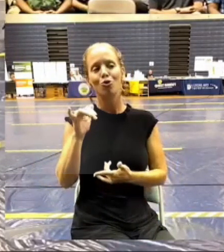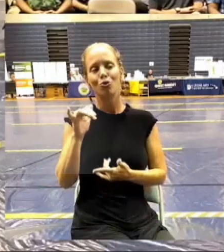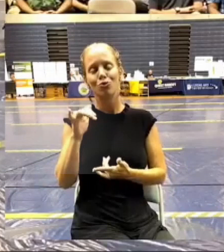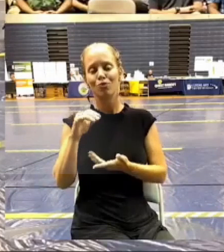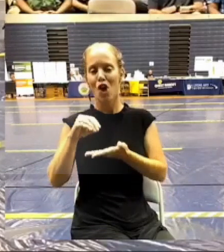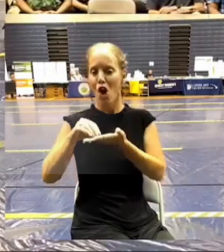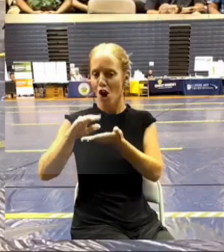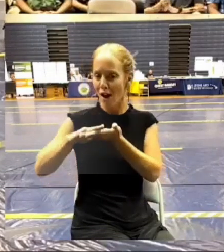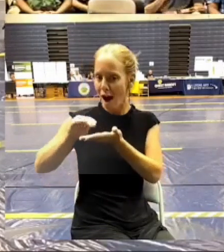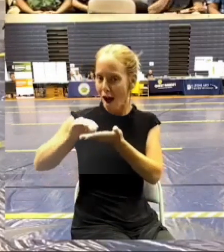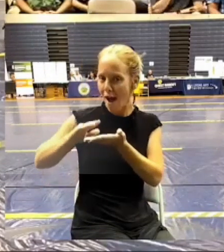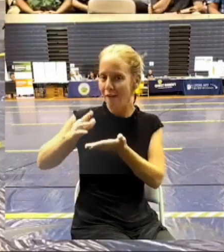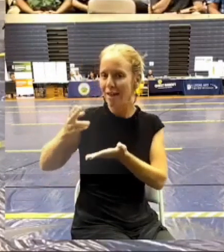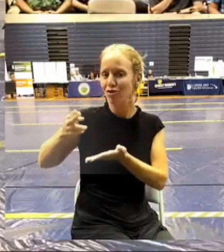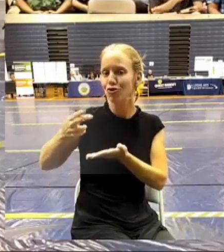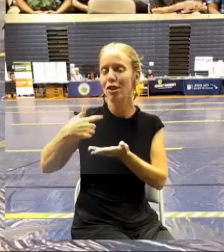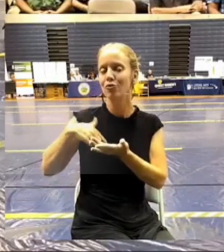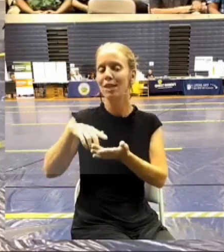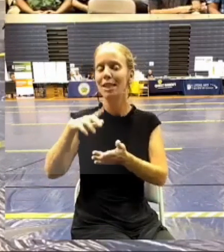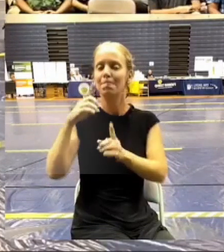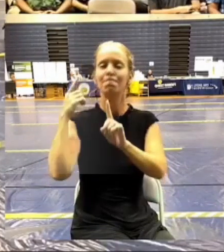and preserve.